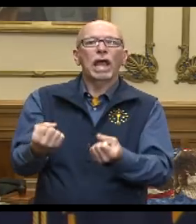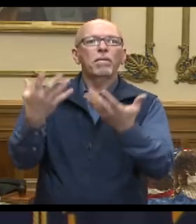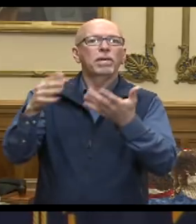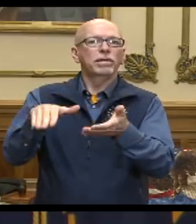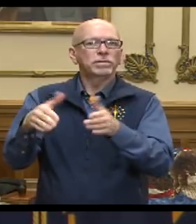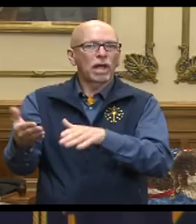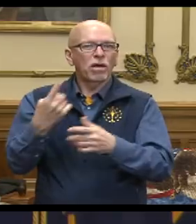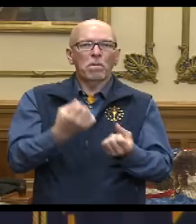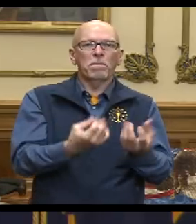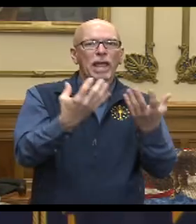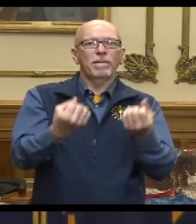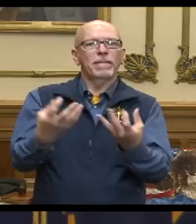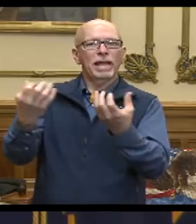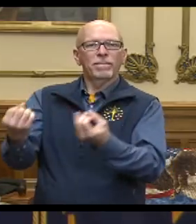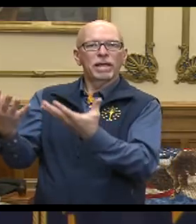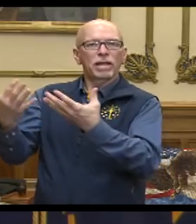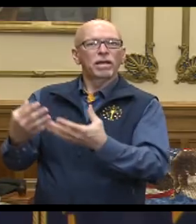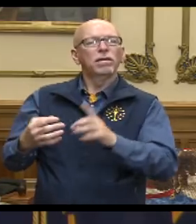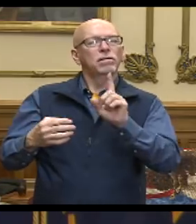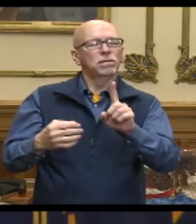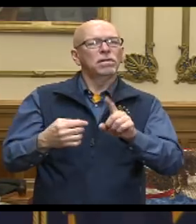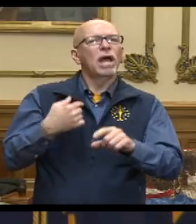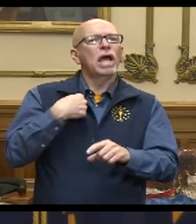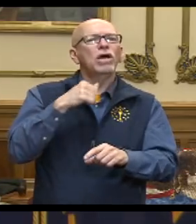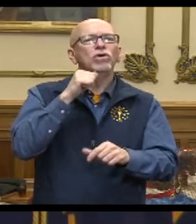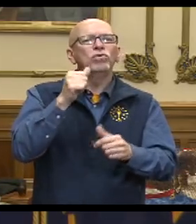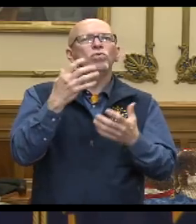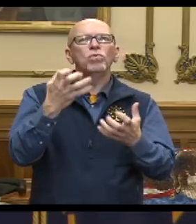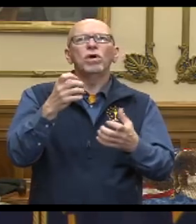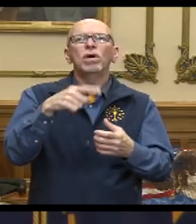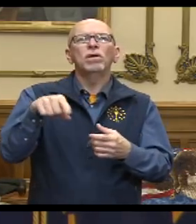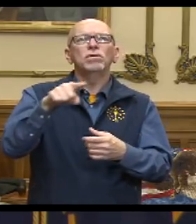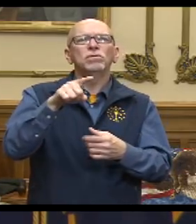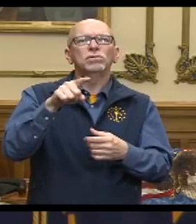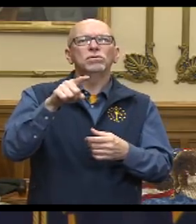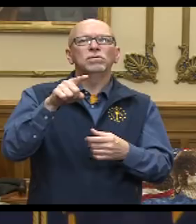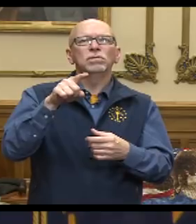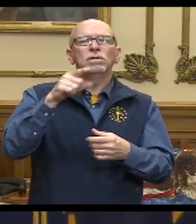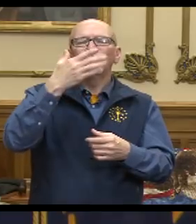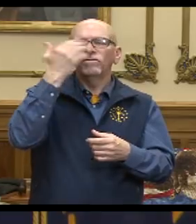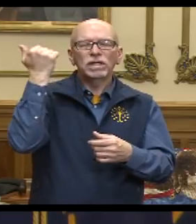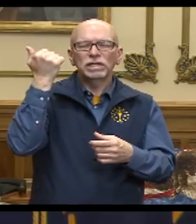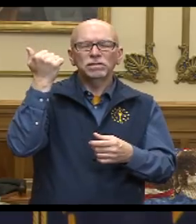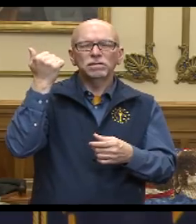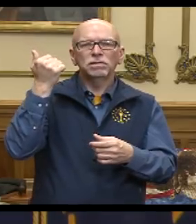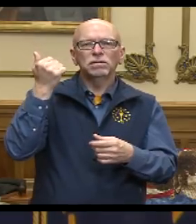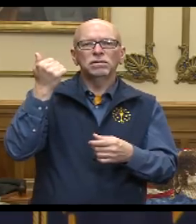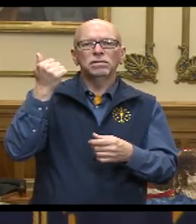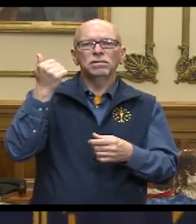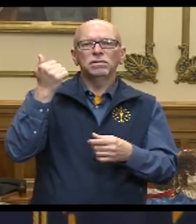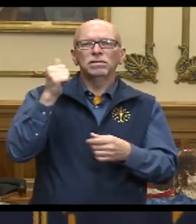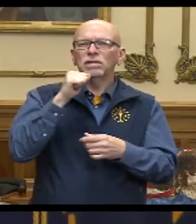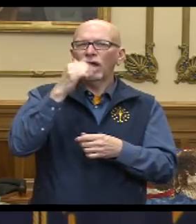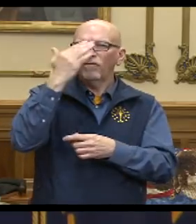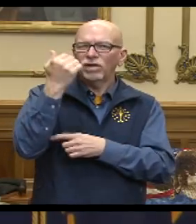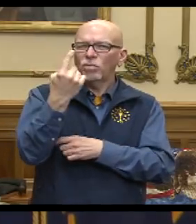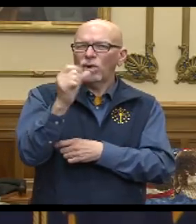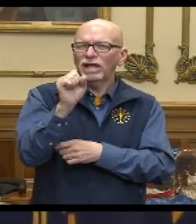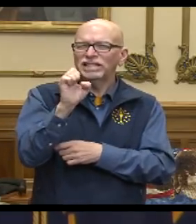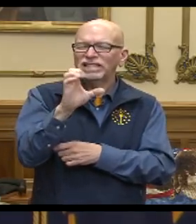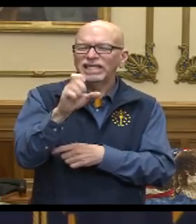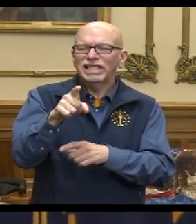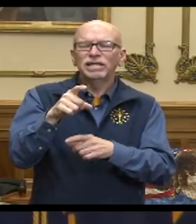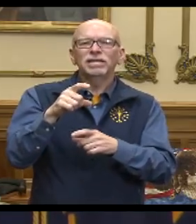deaths. But let us never, ever forget for 1 second